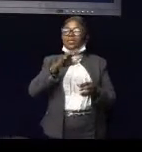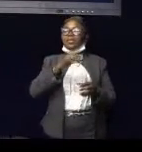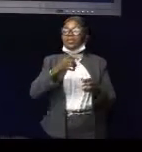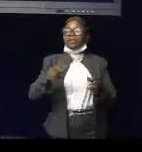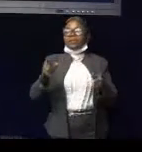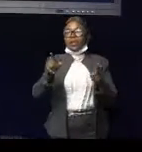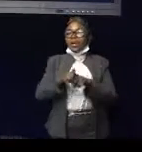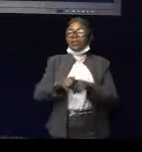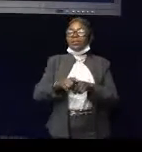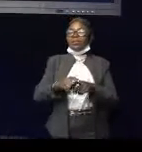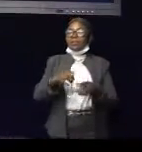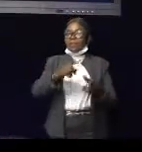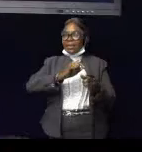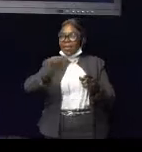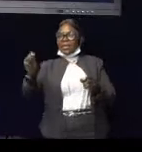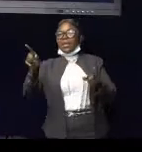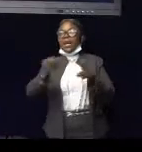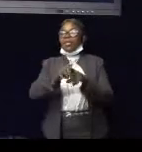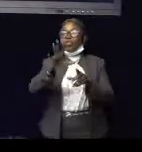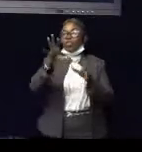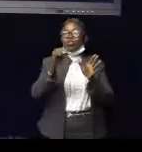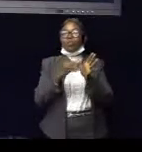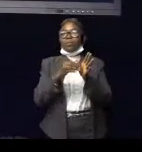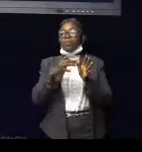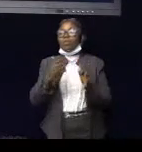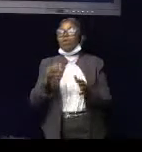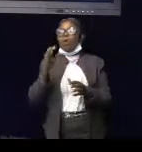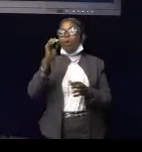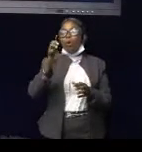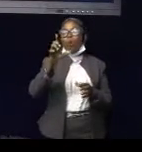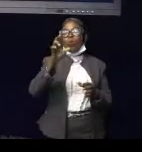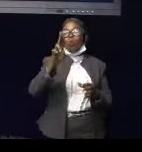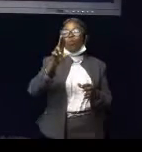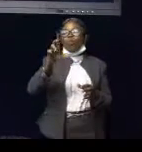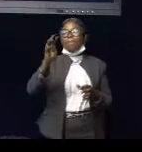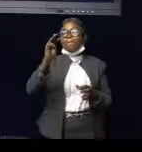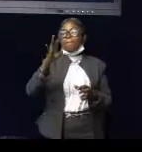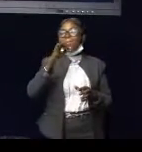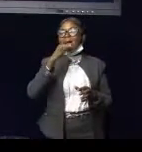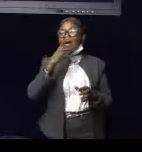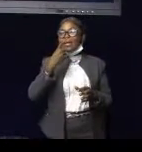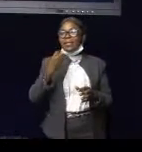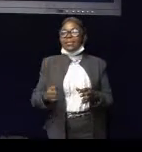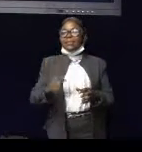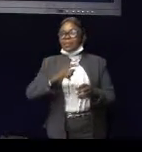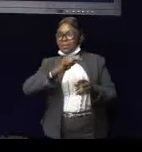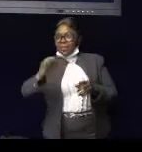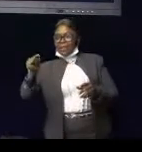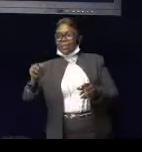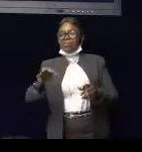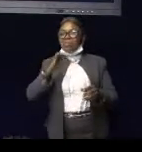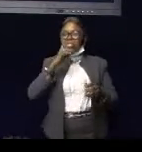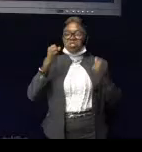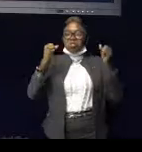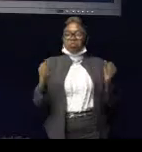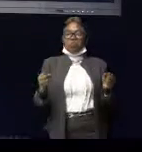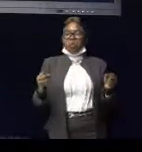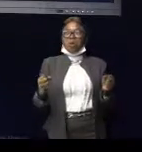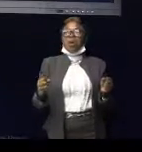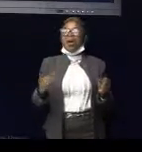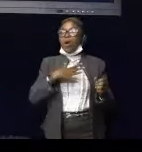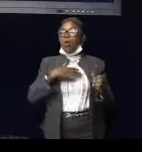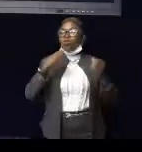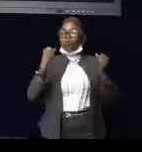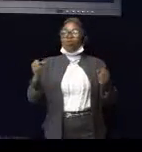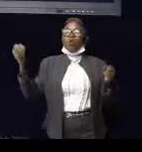yours. Good or better? Number 3. Olumba is the dash man in the village. Is